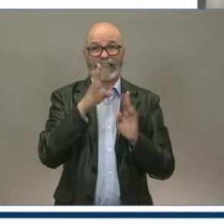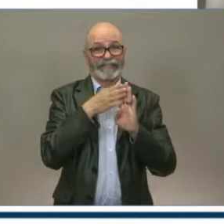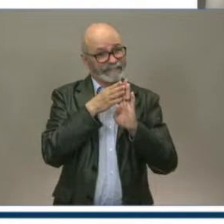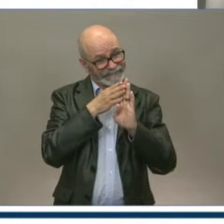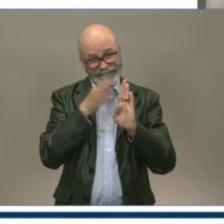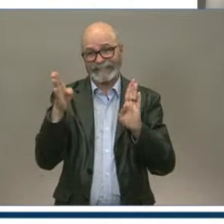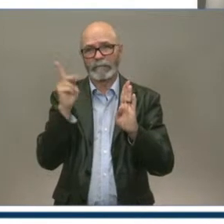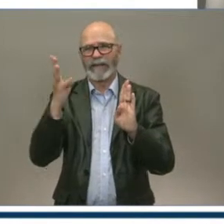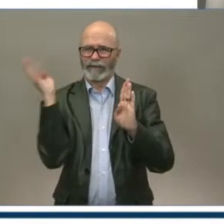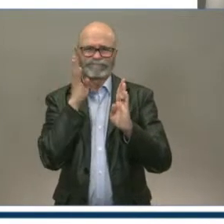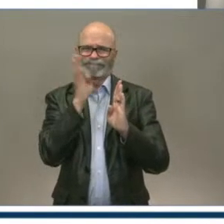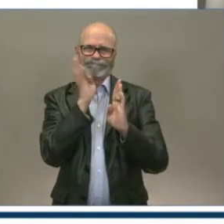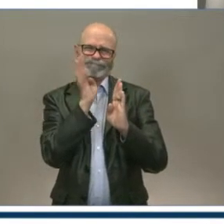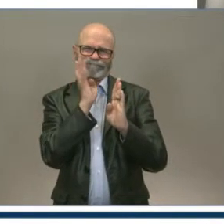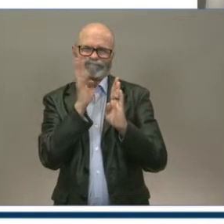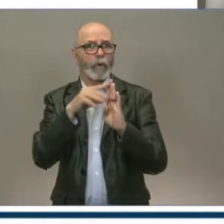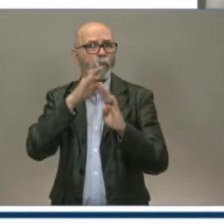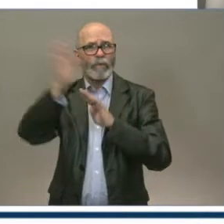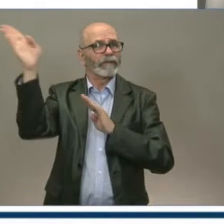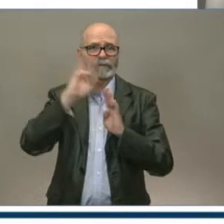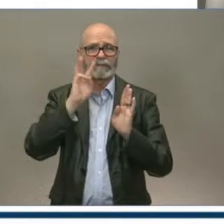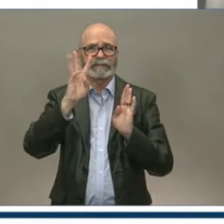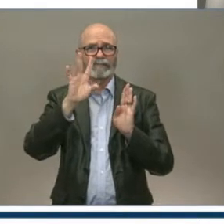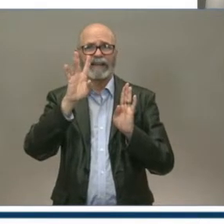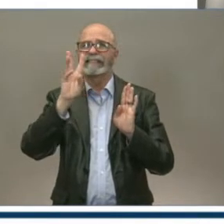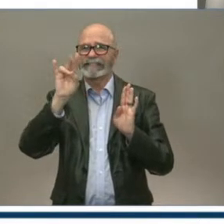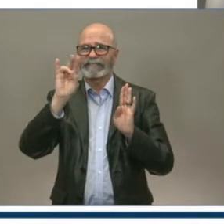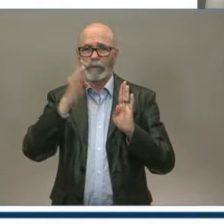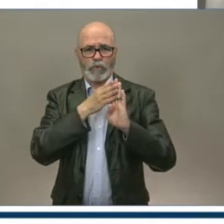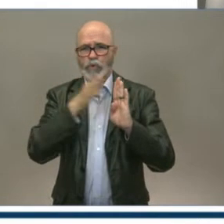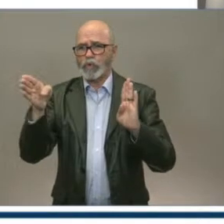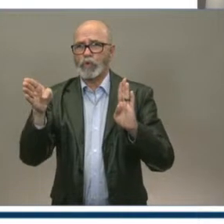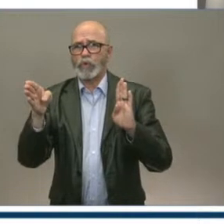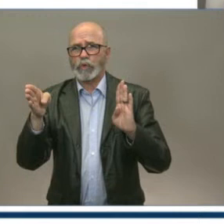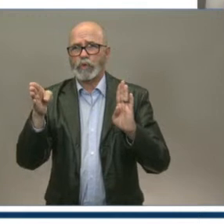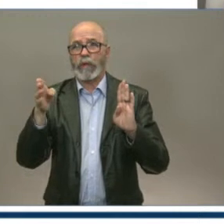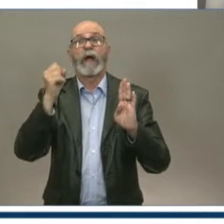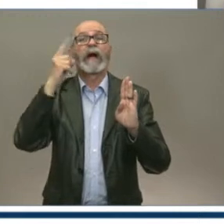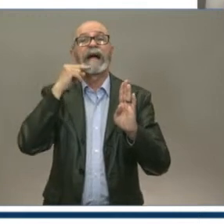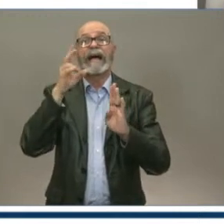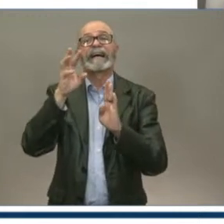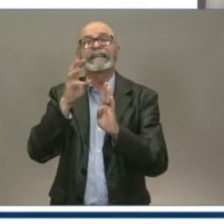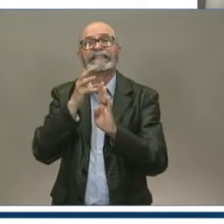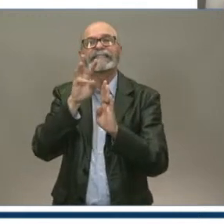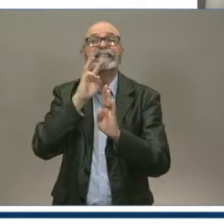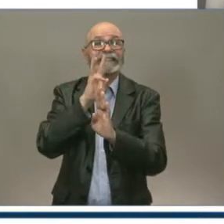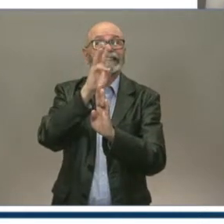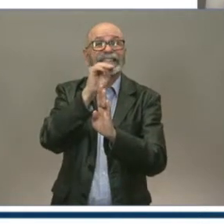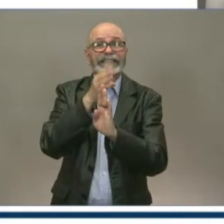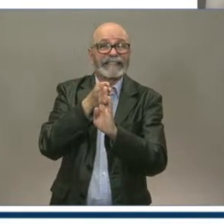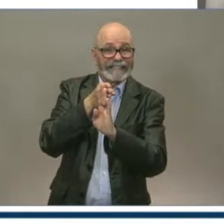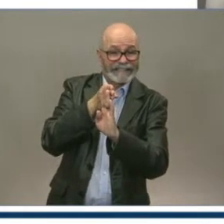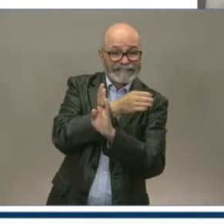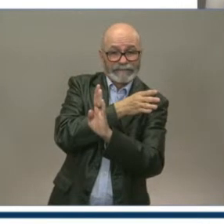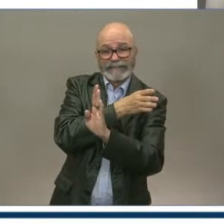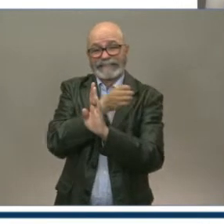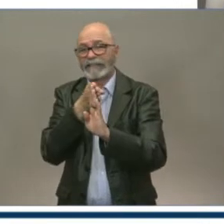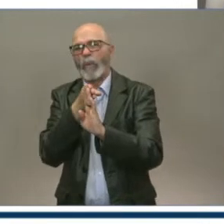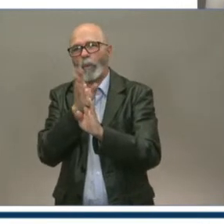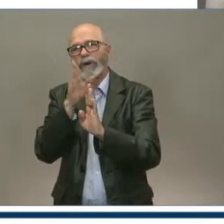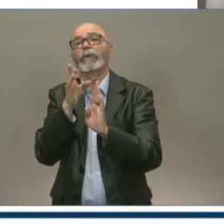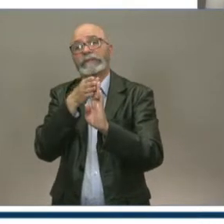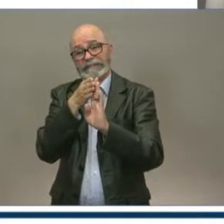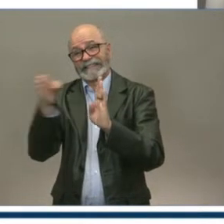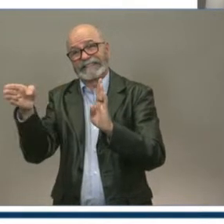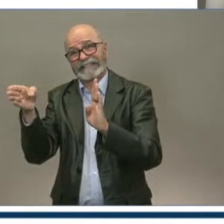so it'll be some time before we move down further. But from what I remember, the original plan was to kind of be going